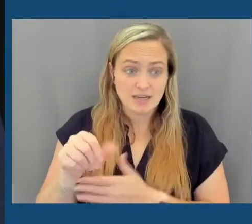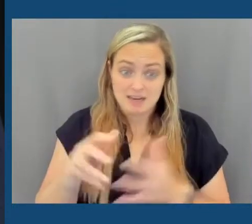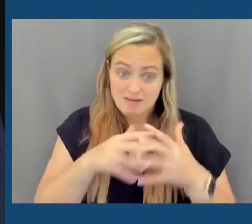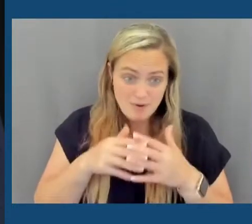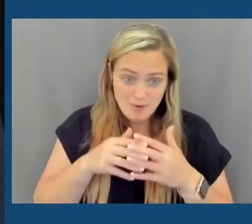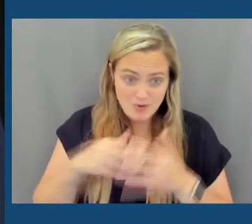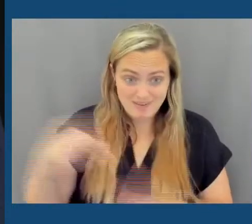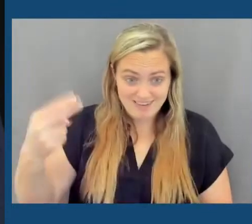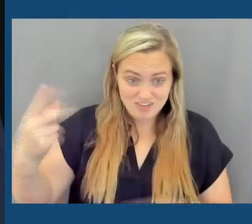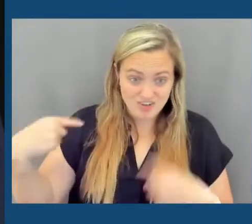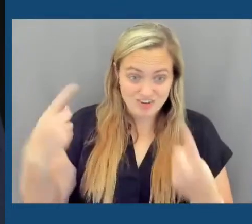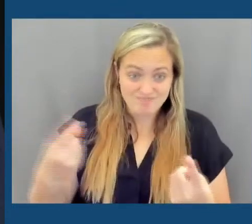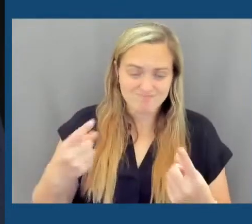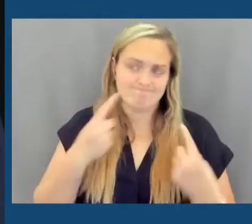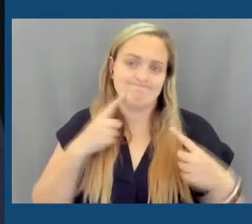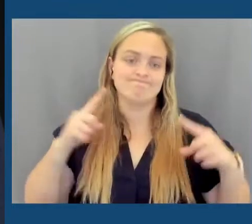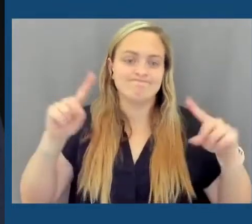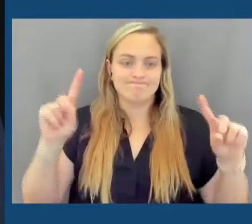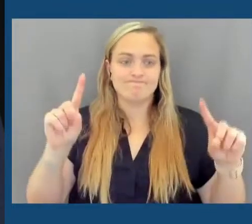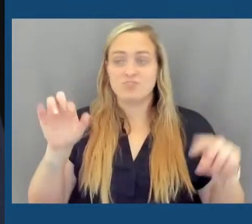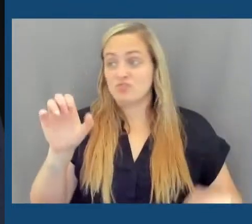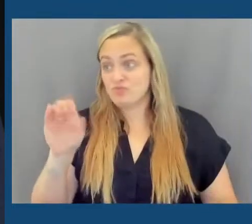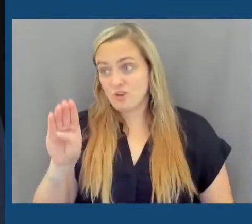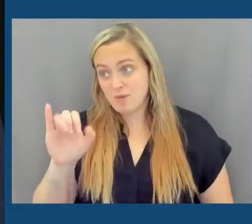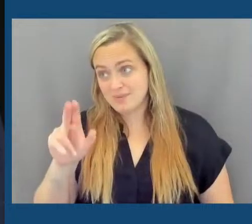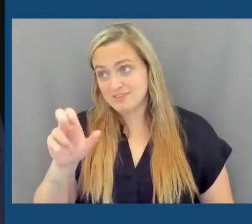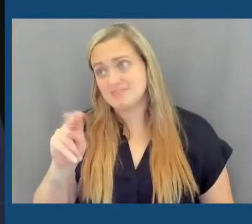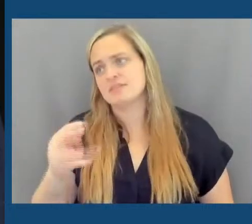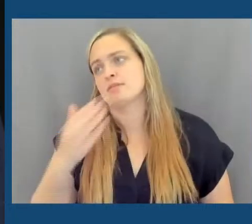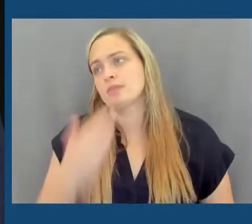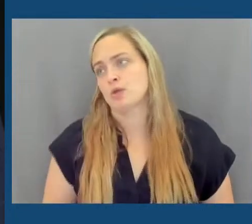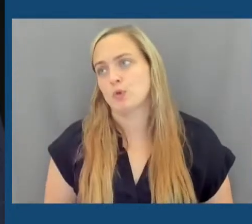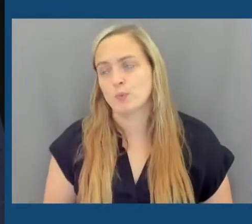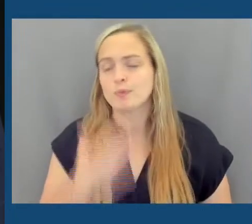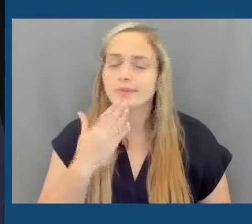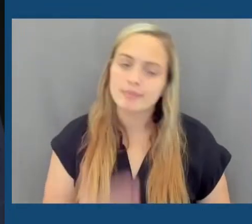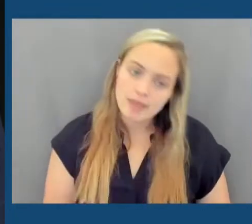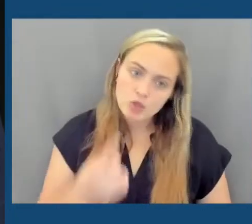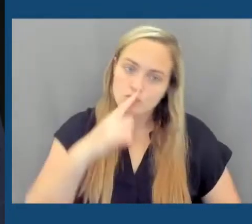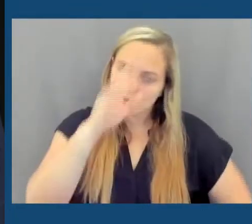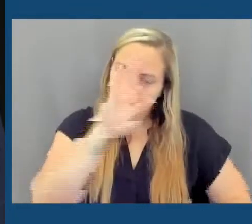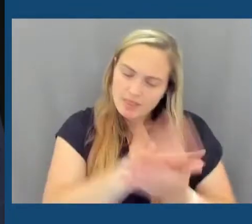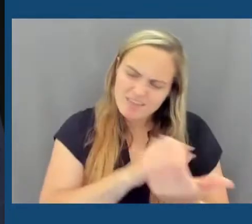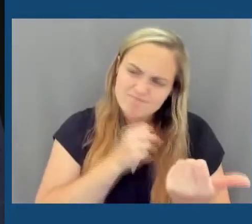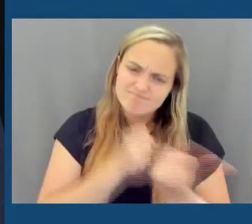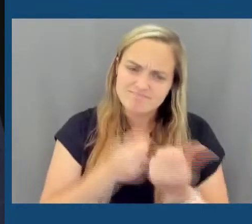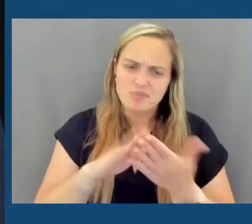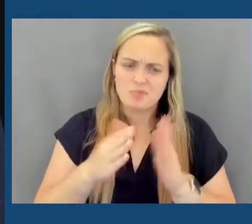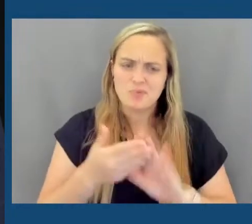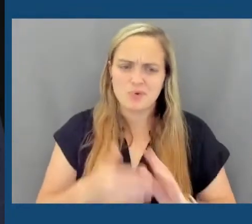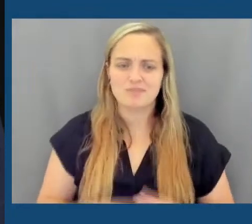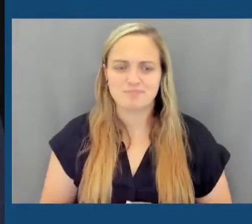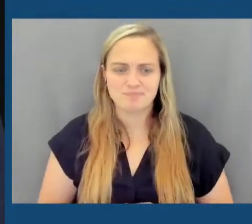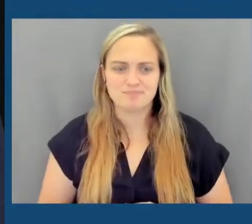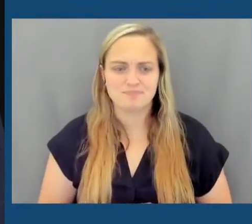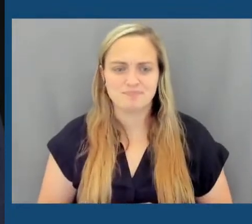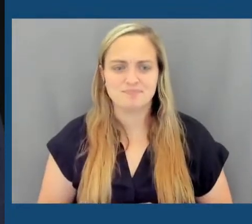You got it done. And Rob Simpson, thank you. Thank you for believing in this community the way you do.